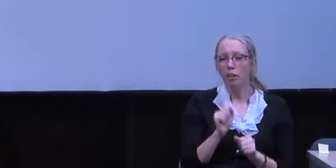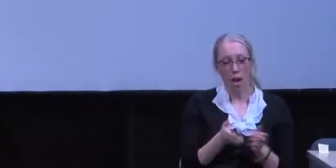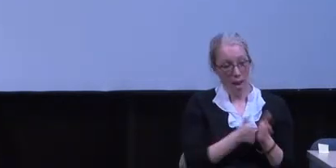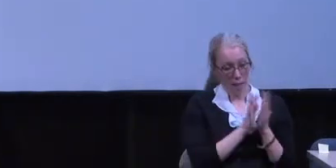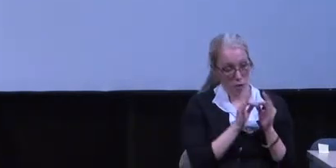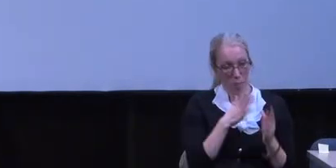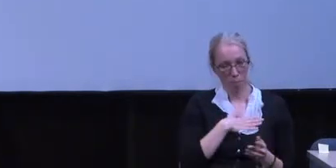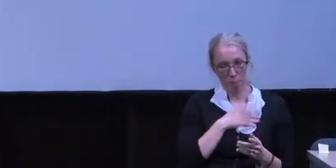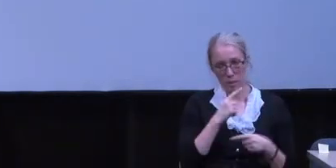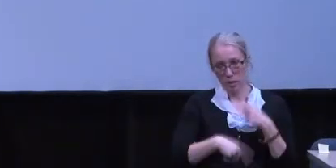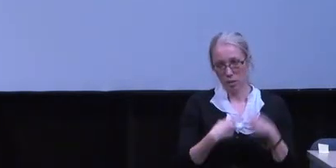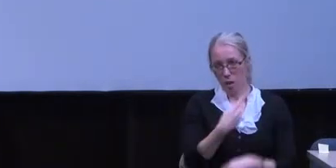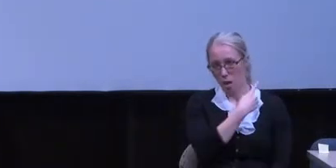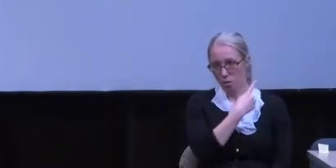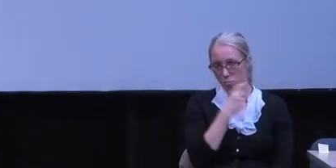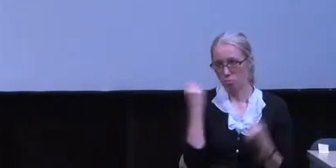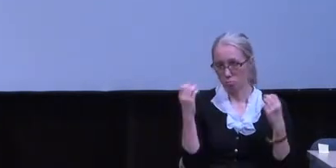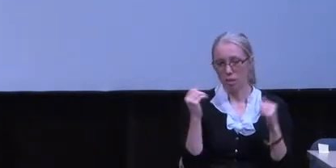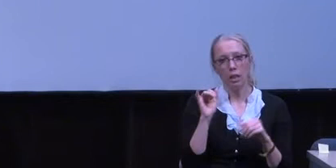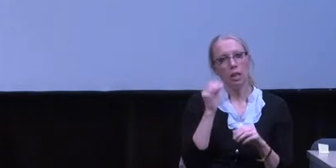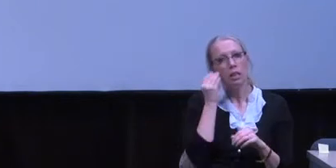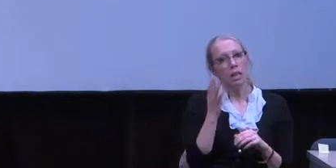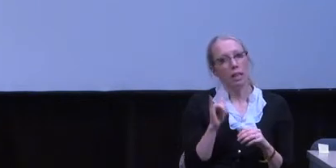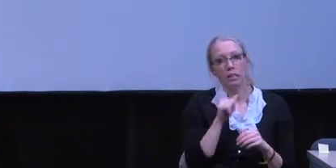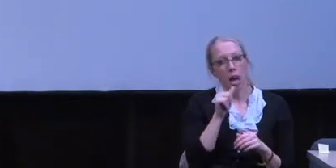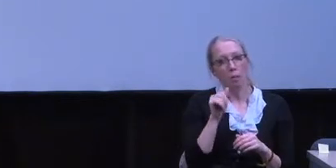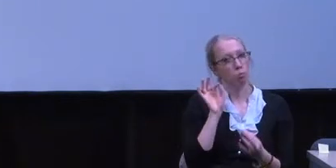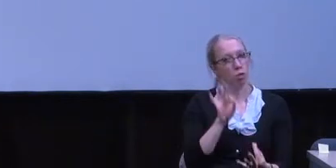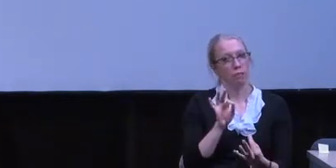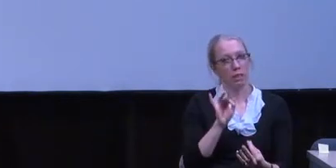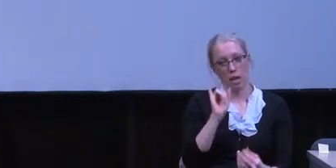sign. It's not ideal because if you think